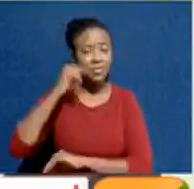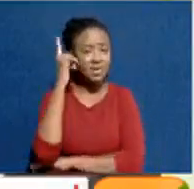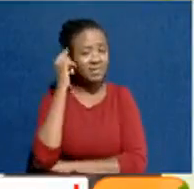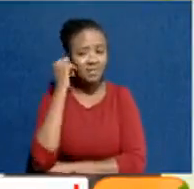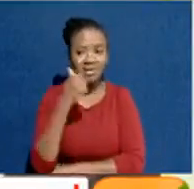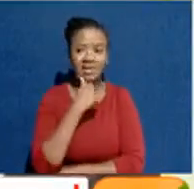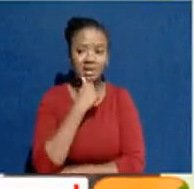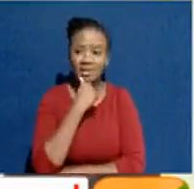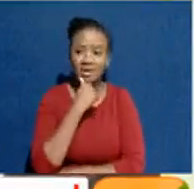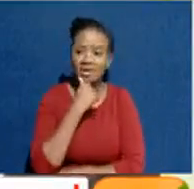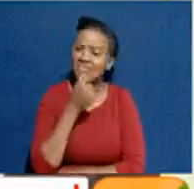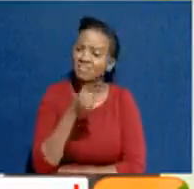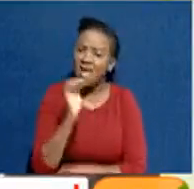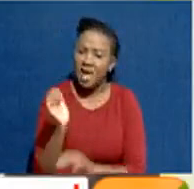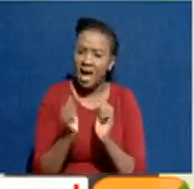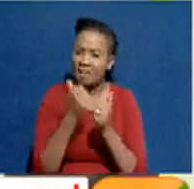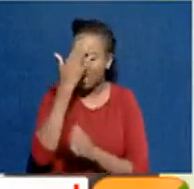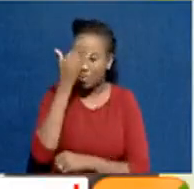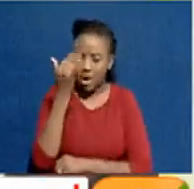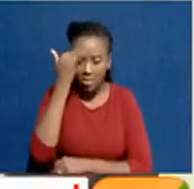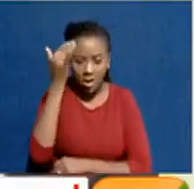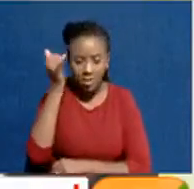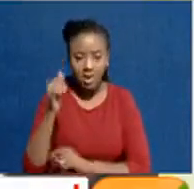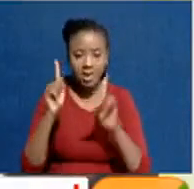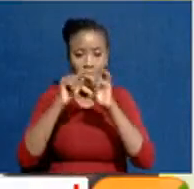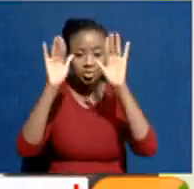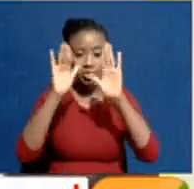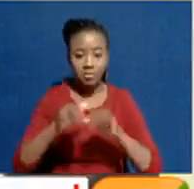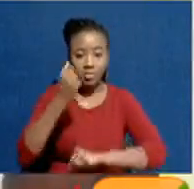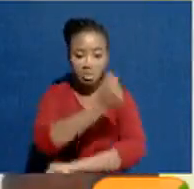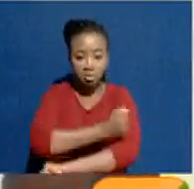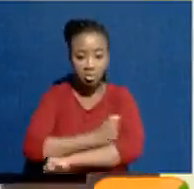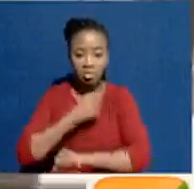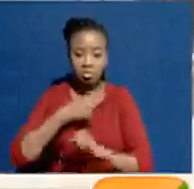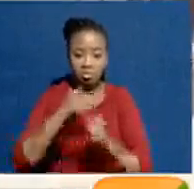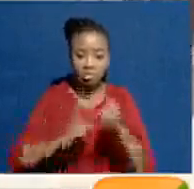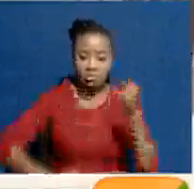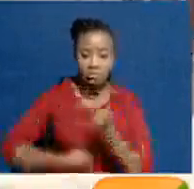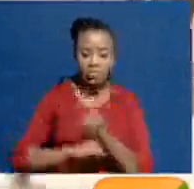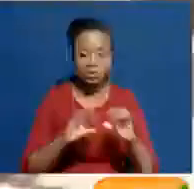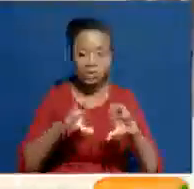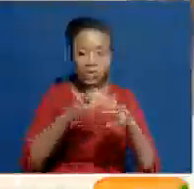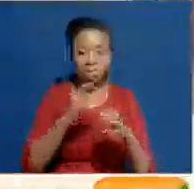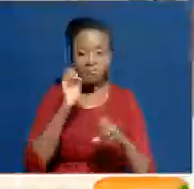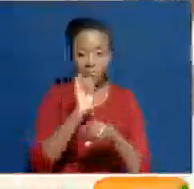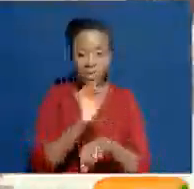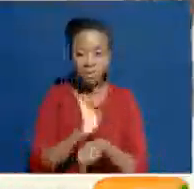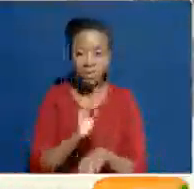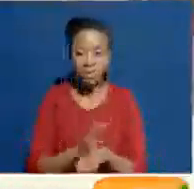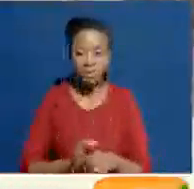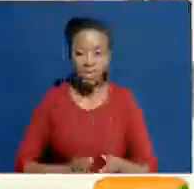happening? It is important for schools to strengthen guidance and counseling.